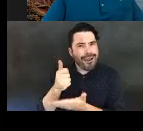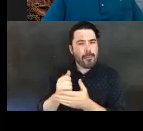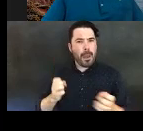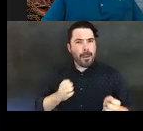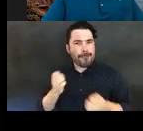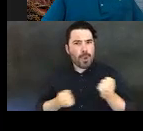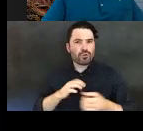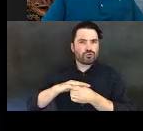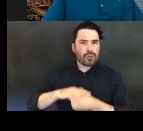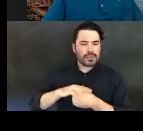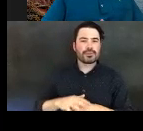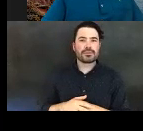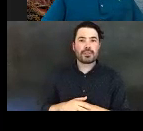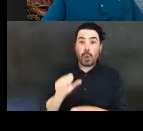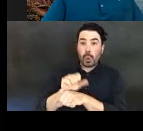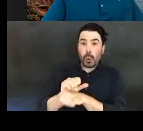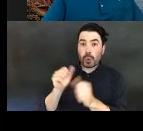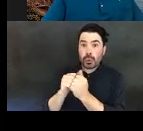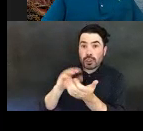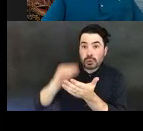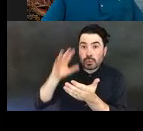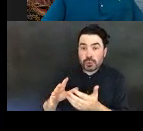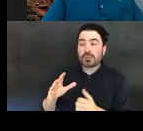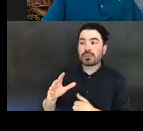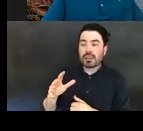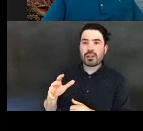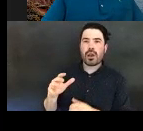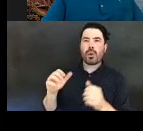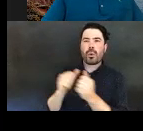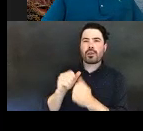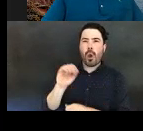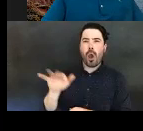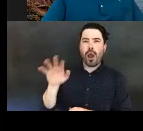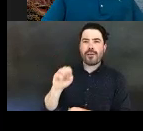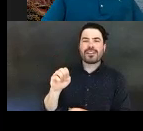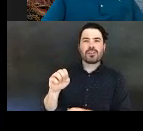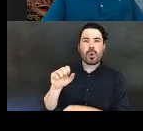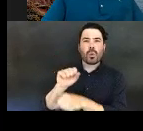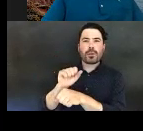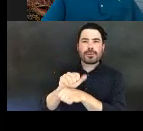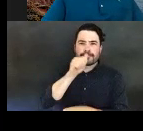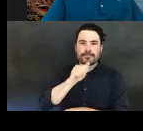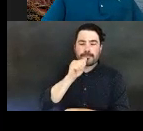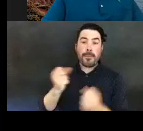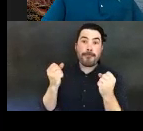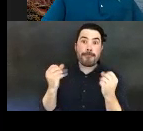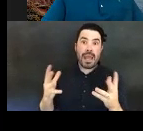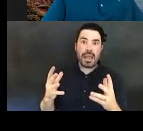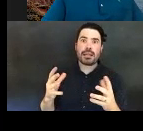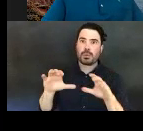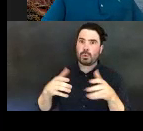to provide services with the Office of Counseling and Workplace Resilience, and several work groups have plans to make that